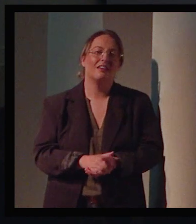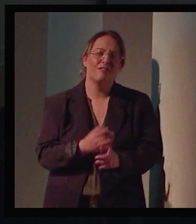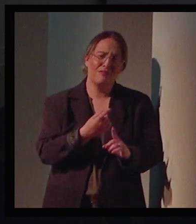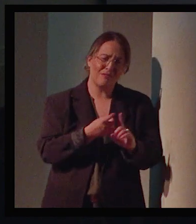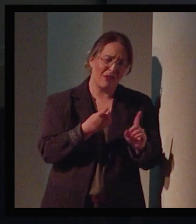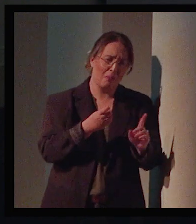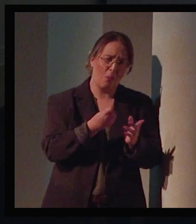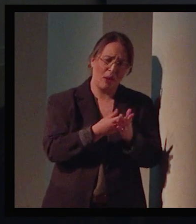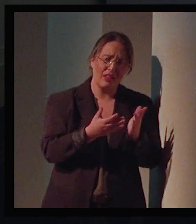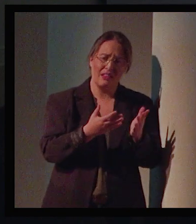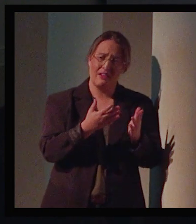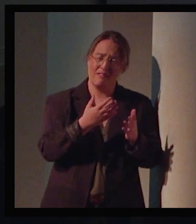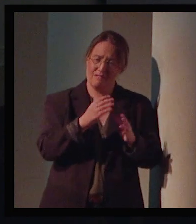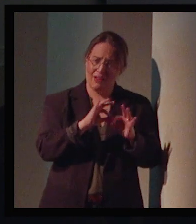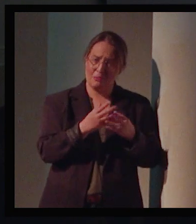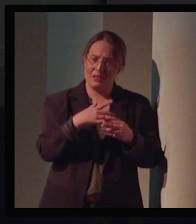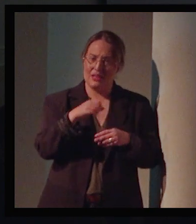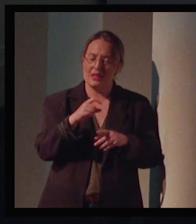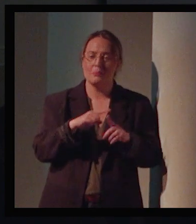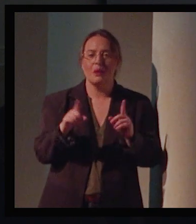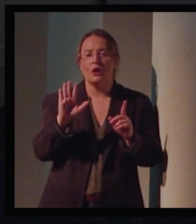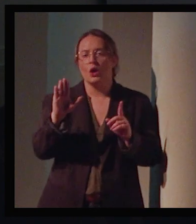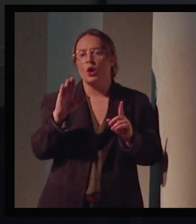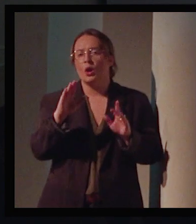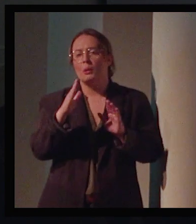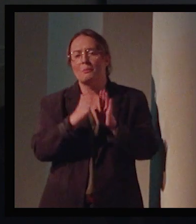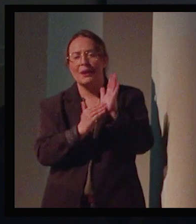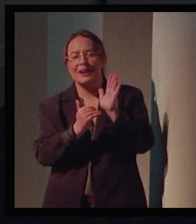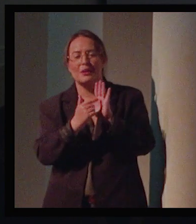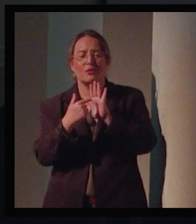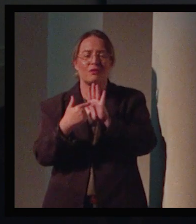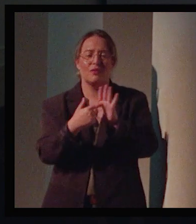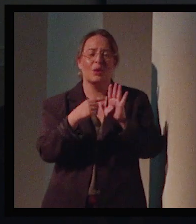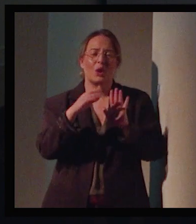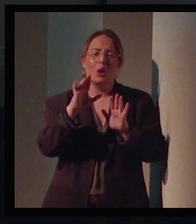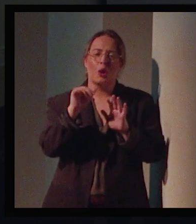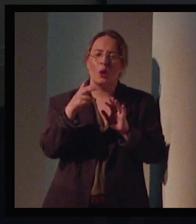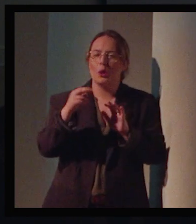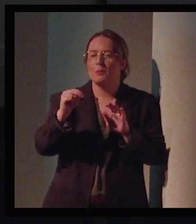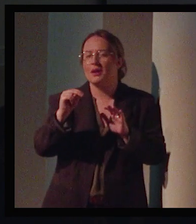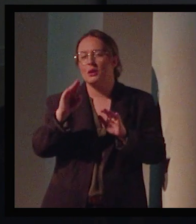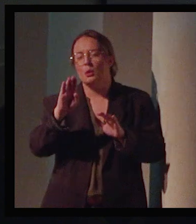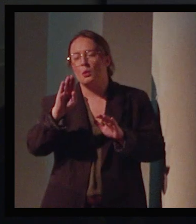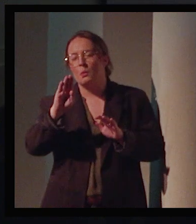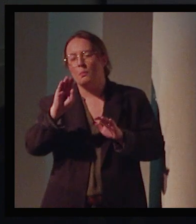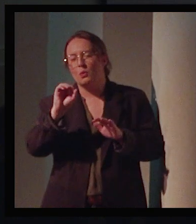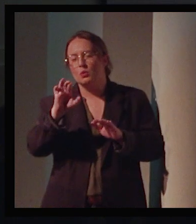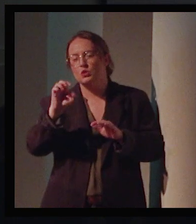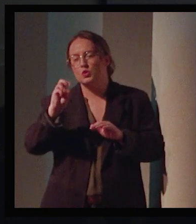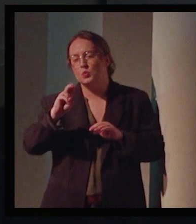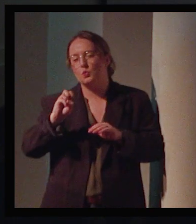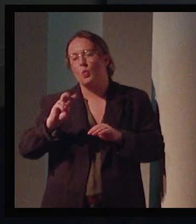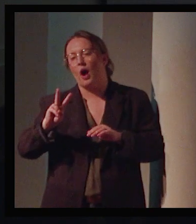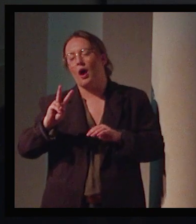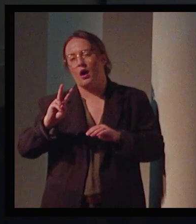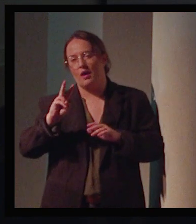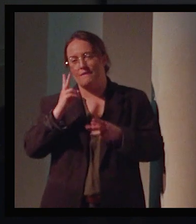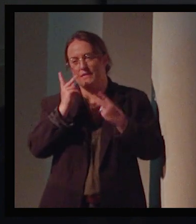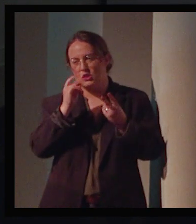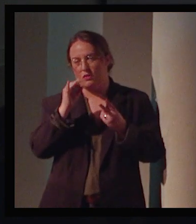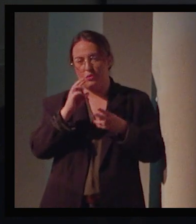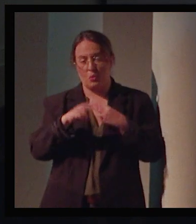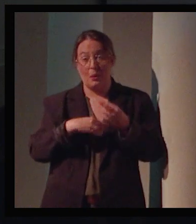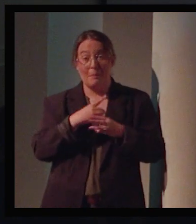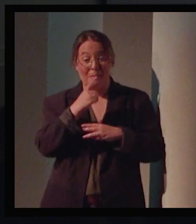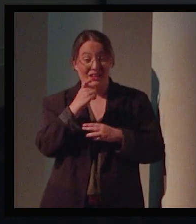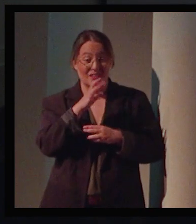and her paintings reflect an essentially urban bourgeois vision of the world. Because of her gender, she was